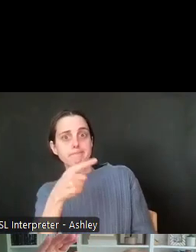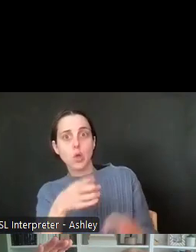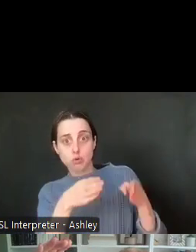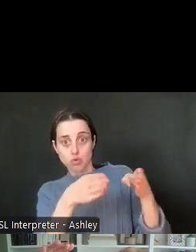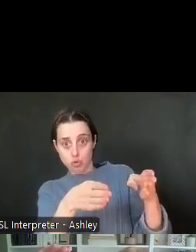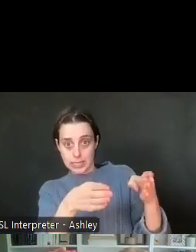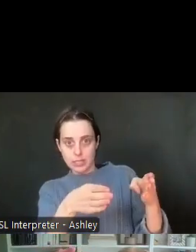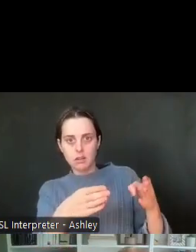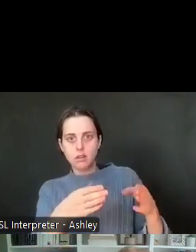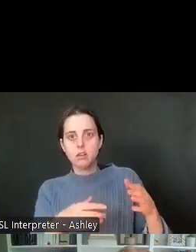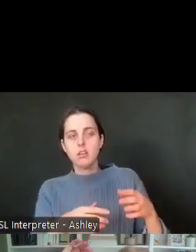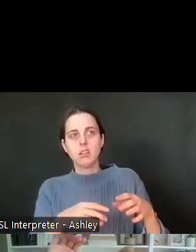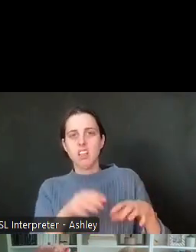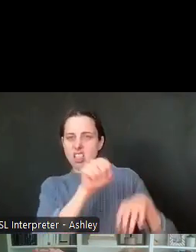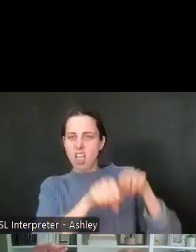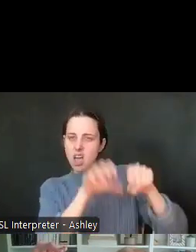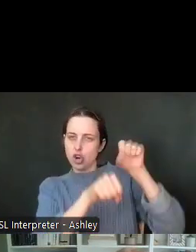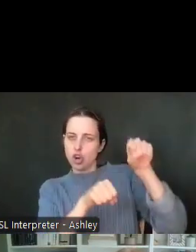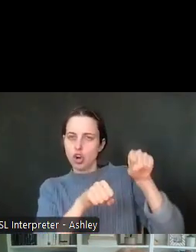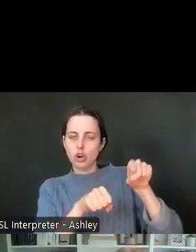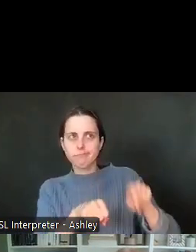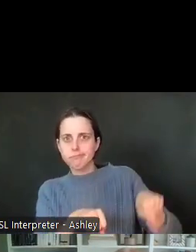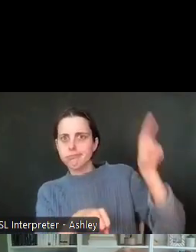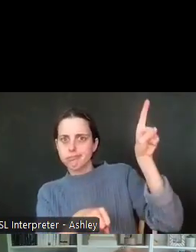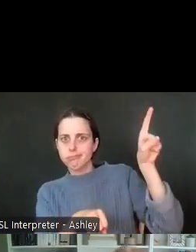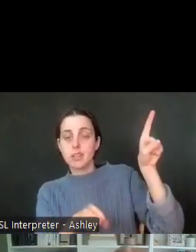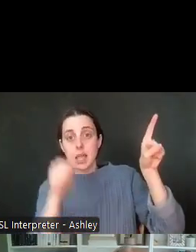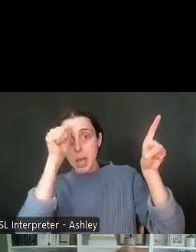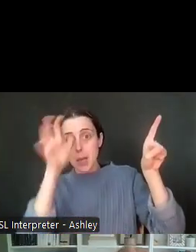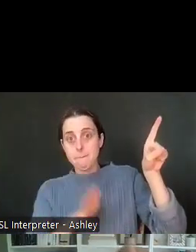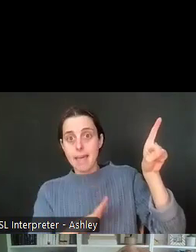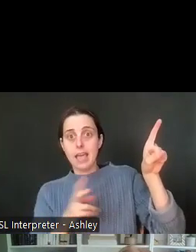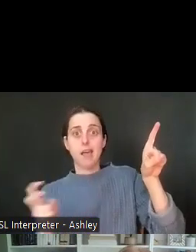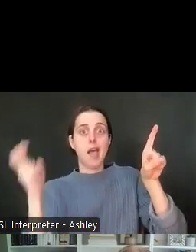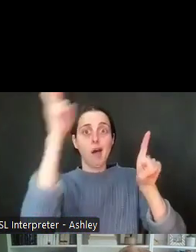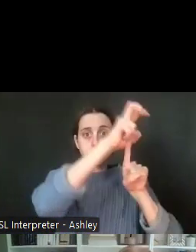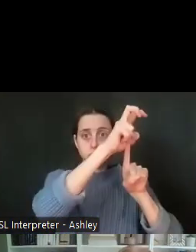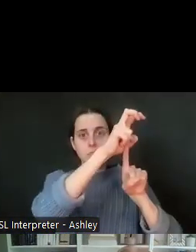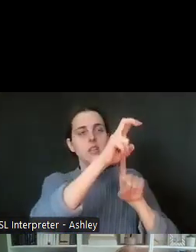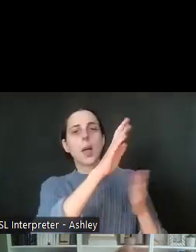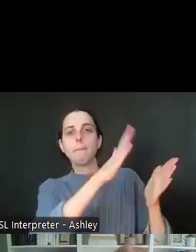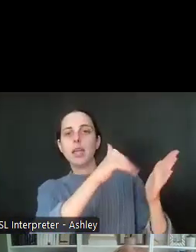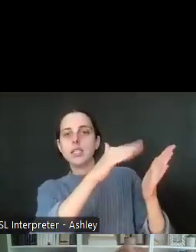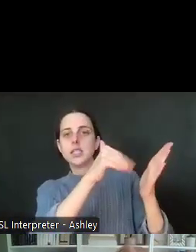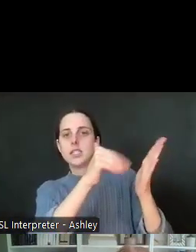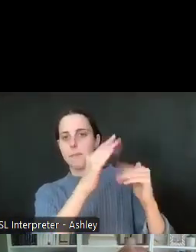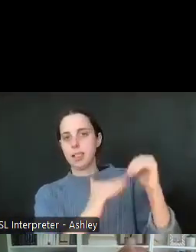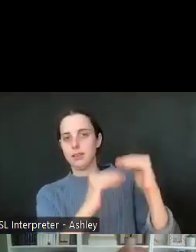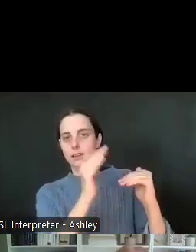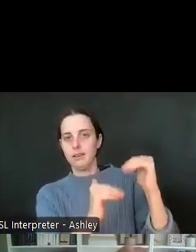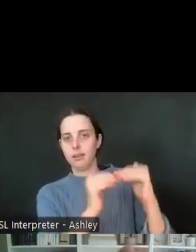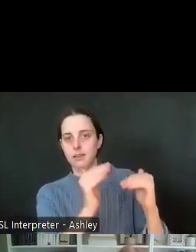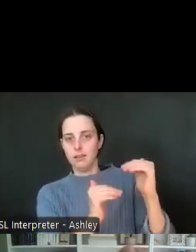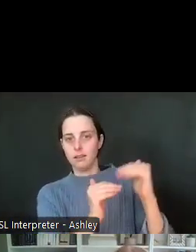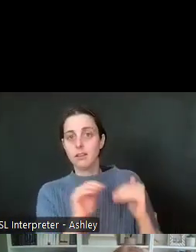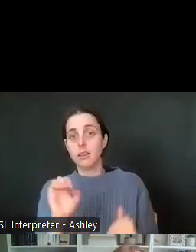incredibly tall ladder, and there's a man standing on the top of the ladder painting a building. And so she gets